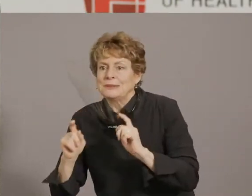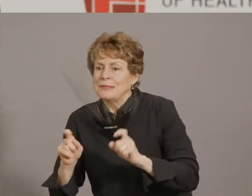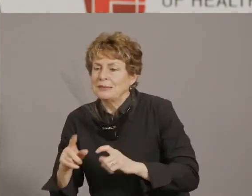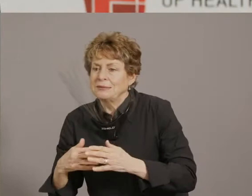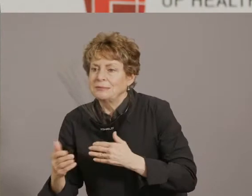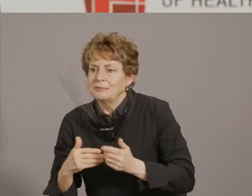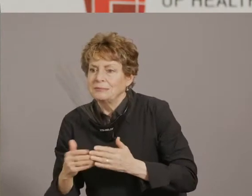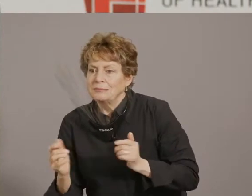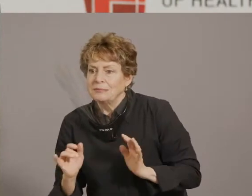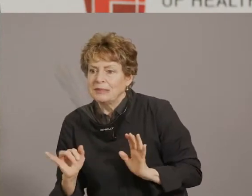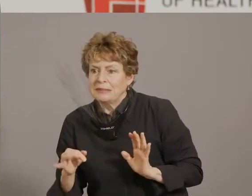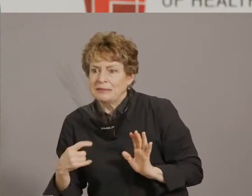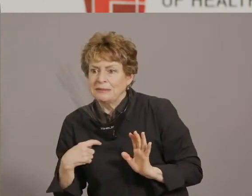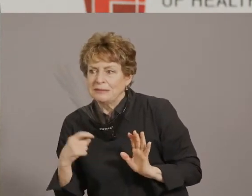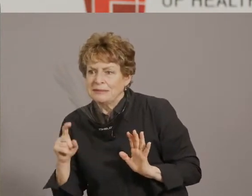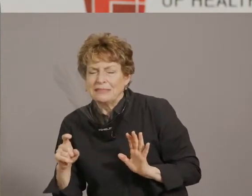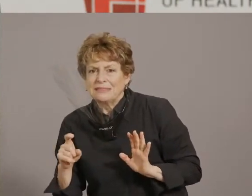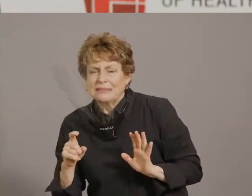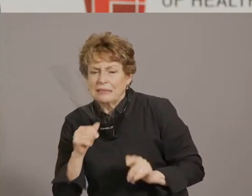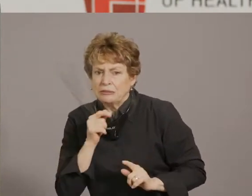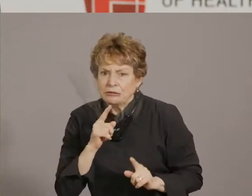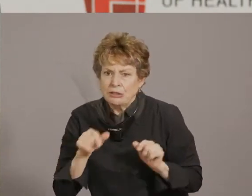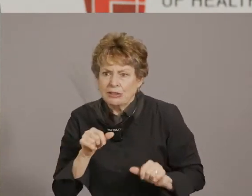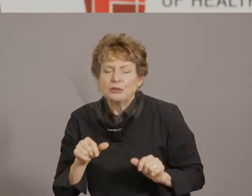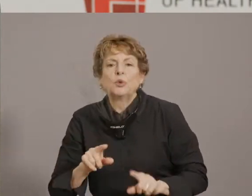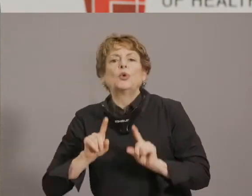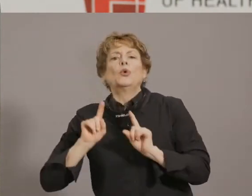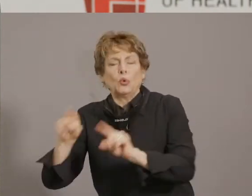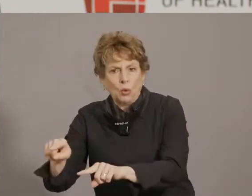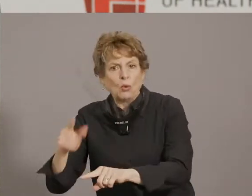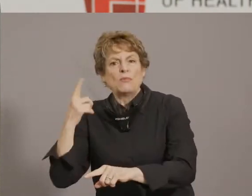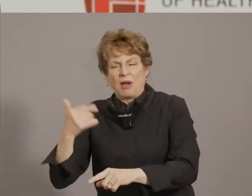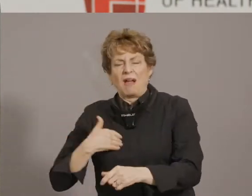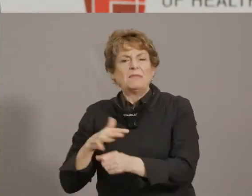test, there is adequate supply out there.